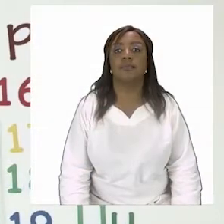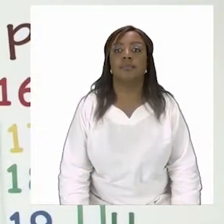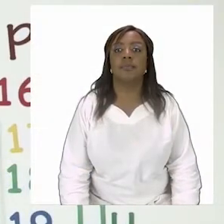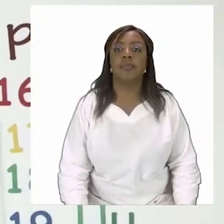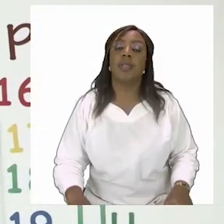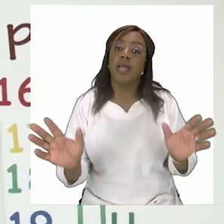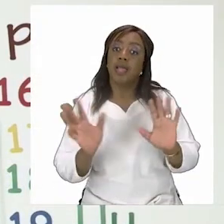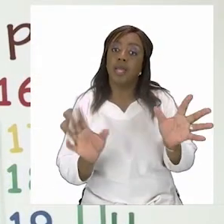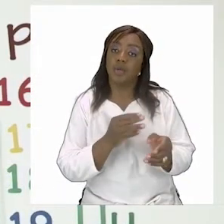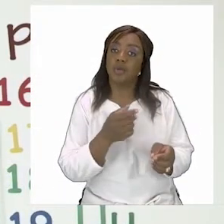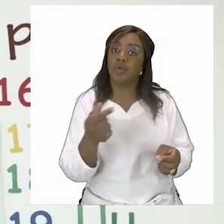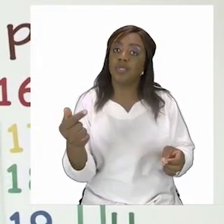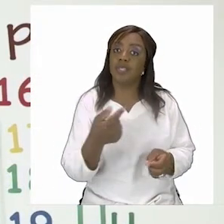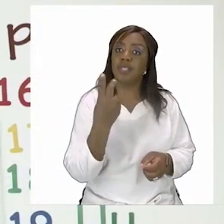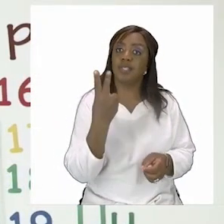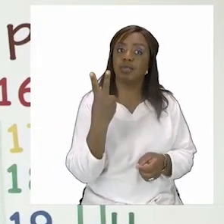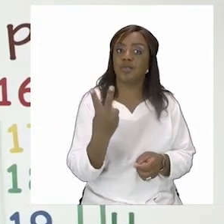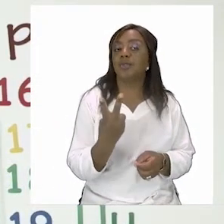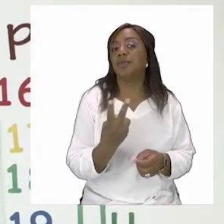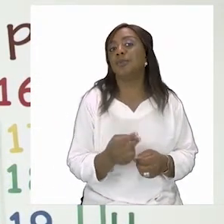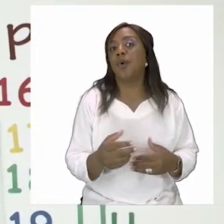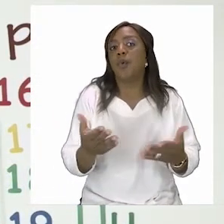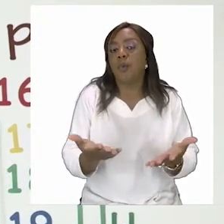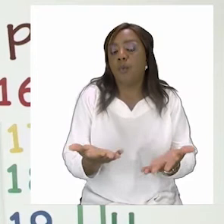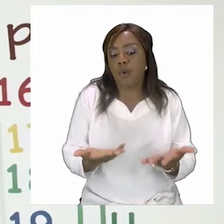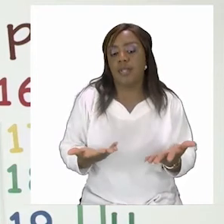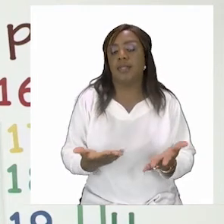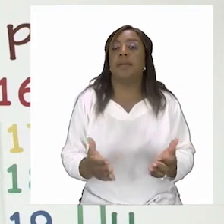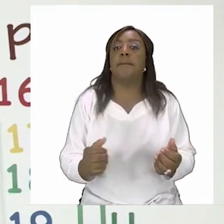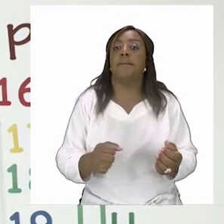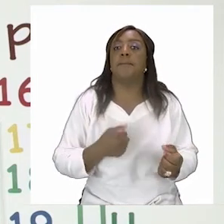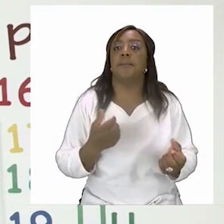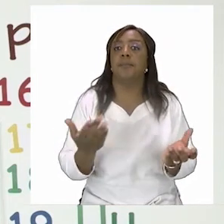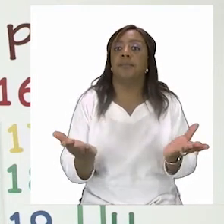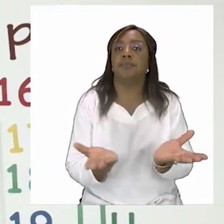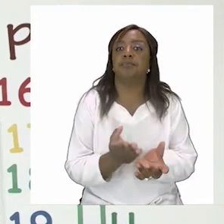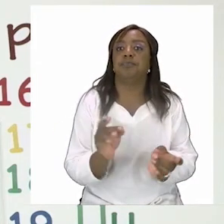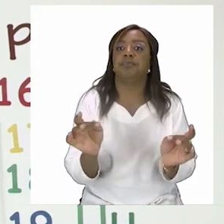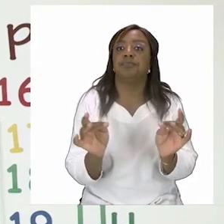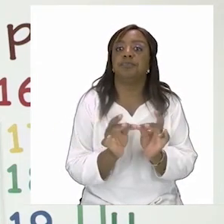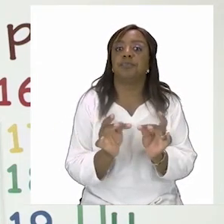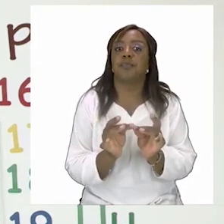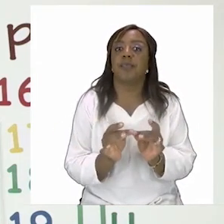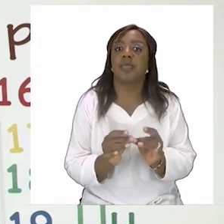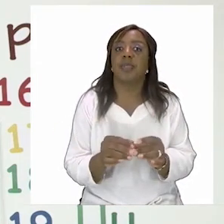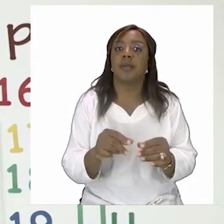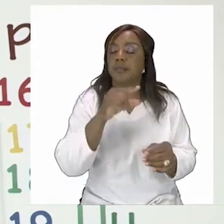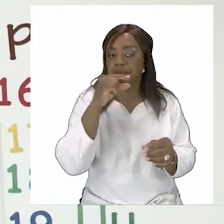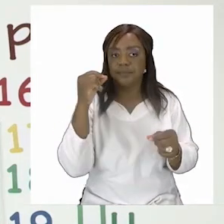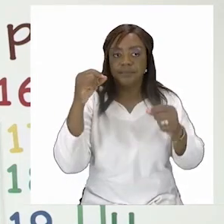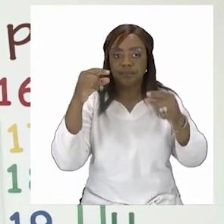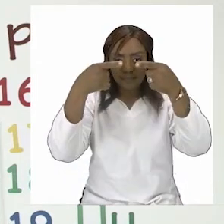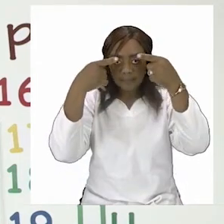Hello, hello, hello everyone, and welcome to My Zone Online School. My name is Teacher